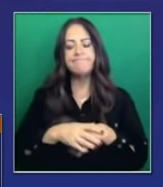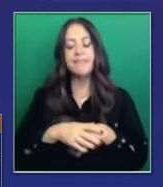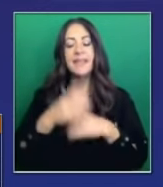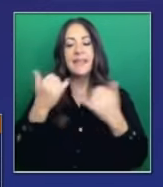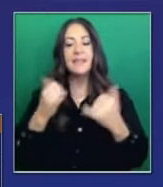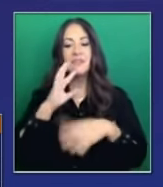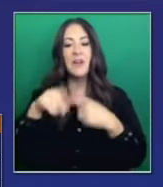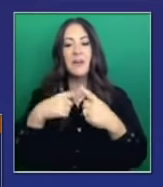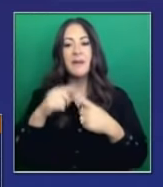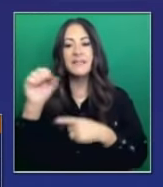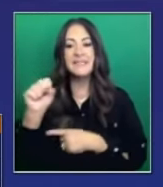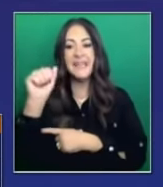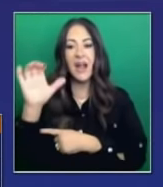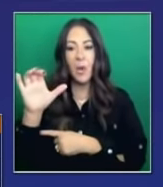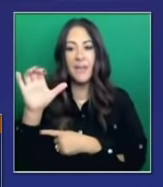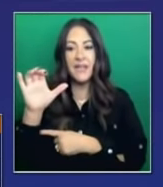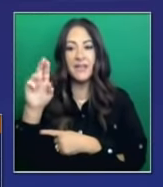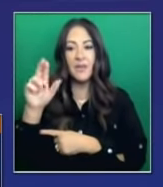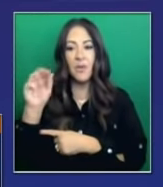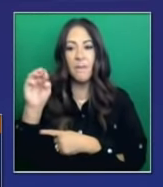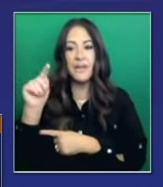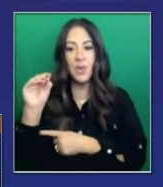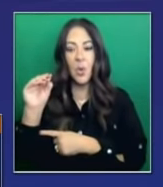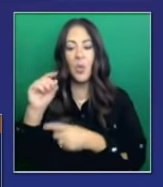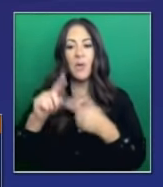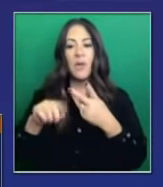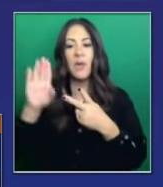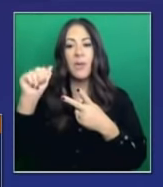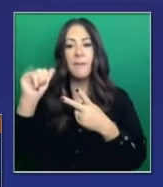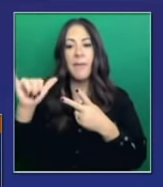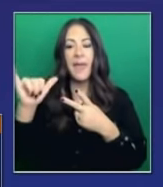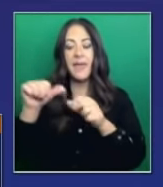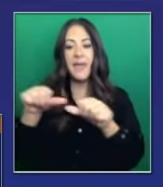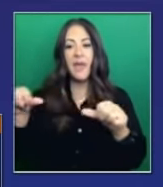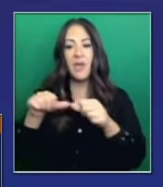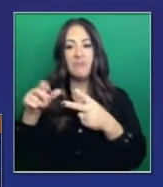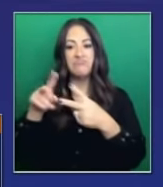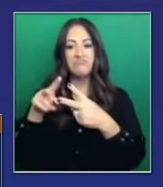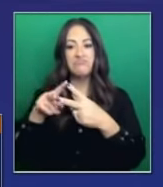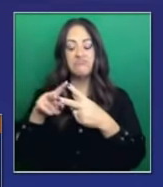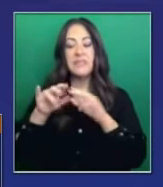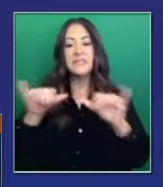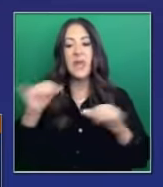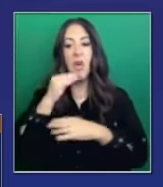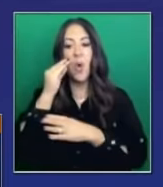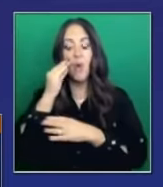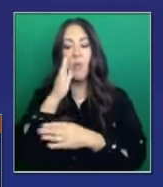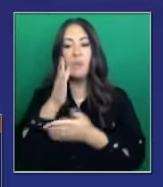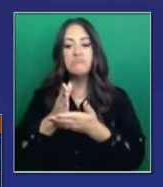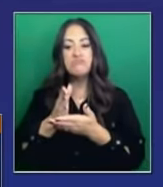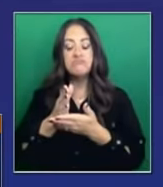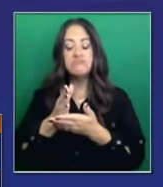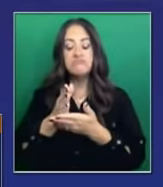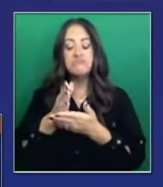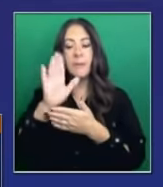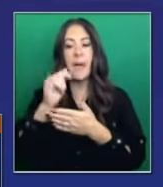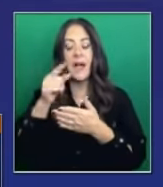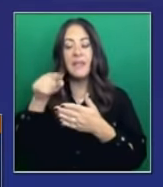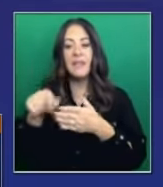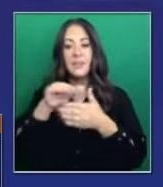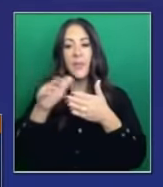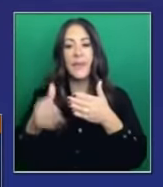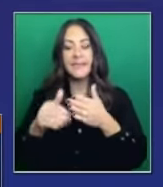Area region. Those will be coming next week in the updates. You can see capacity currently still zero. Zero again